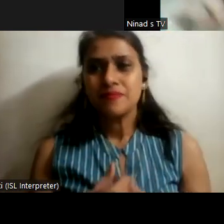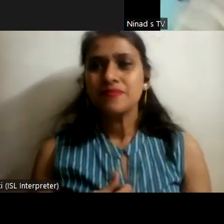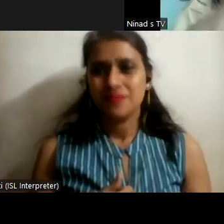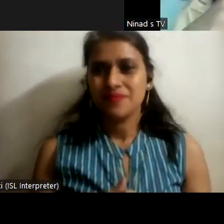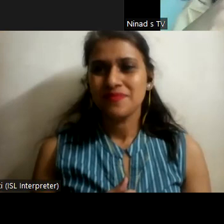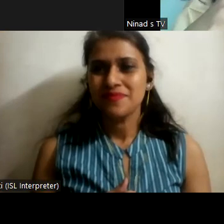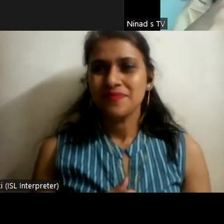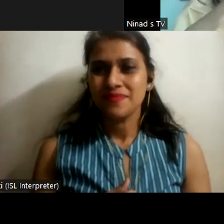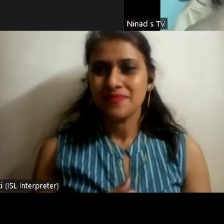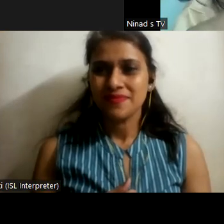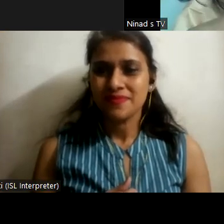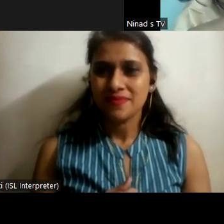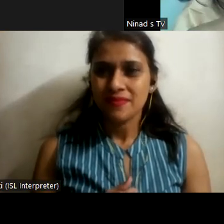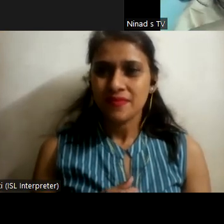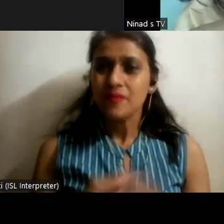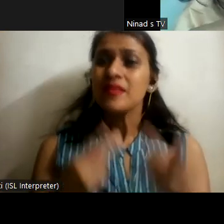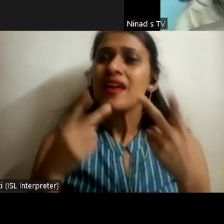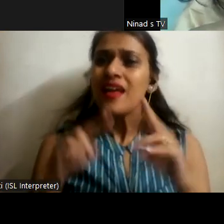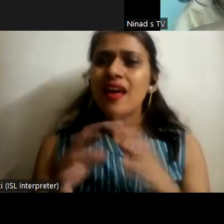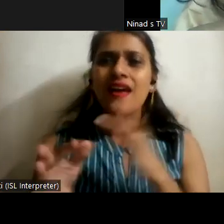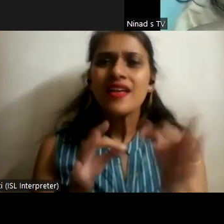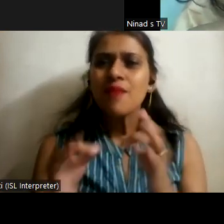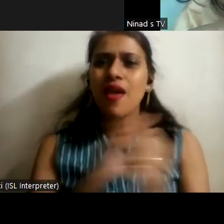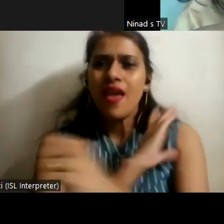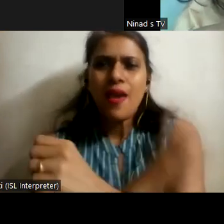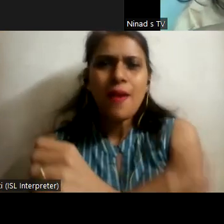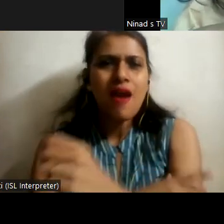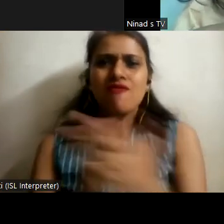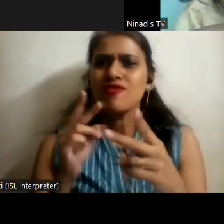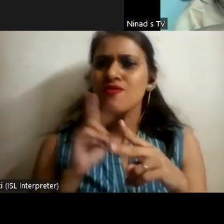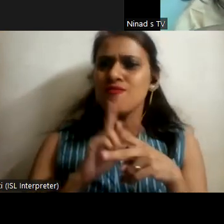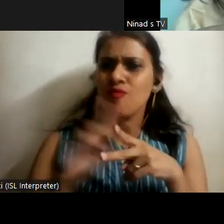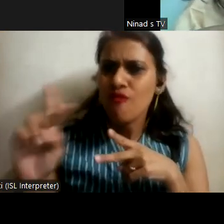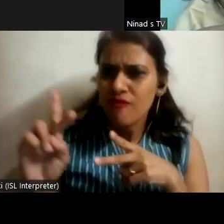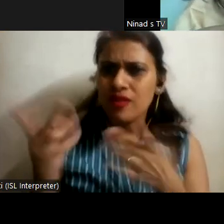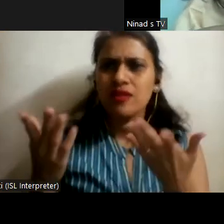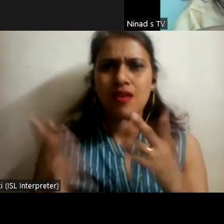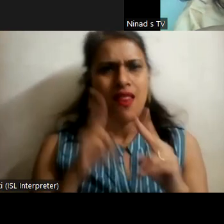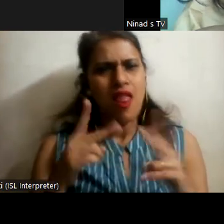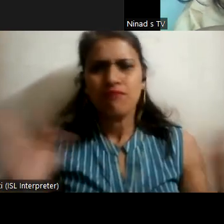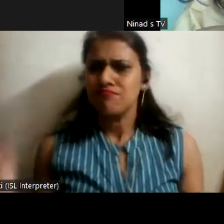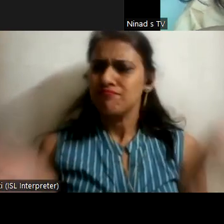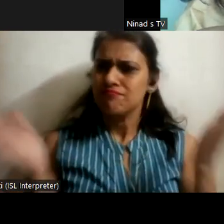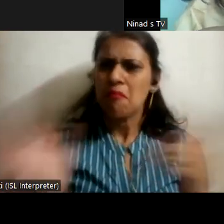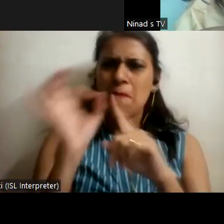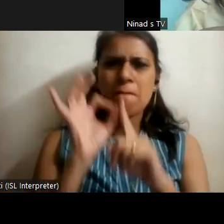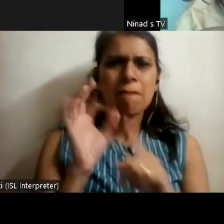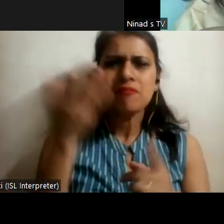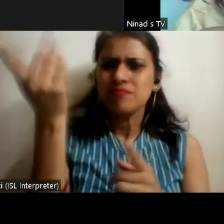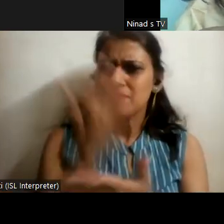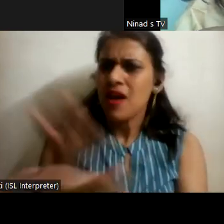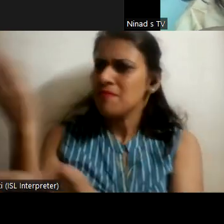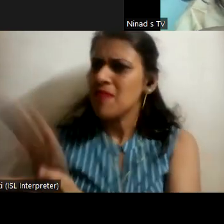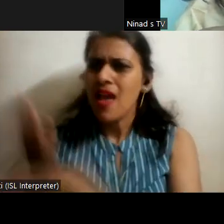behavior will also translate that, and you will be an empowered professional, and you will empower others to participate and live a